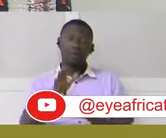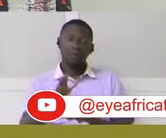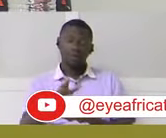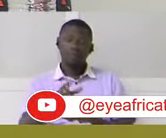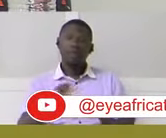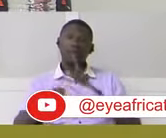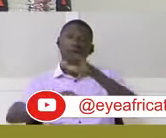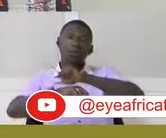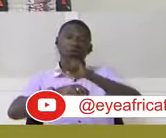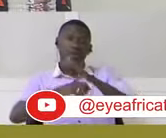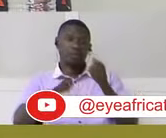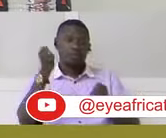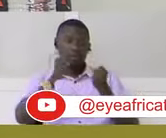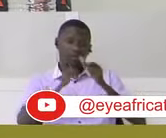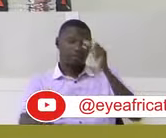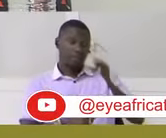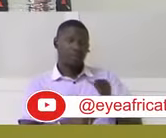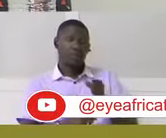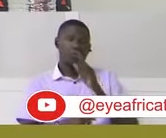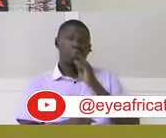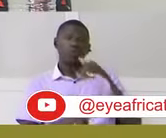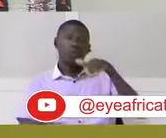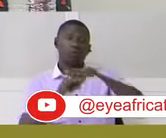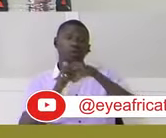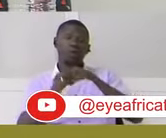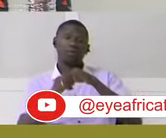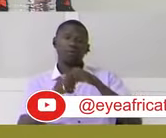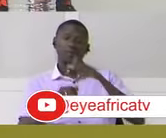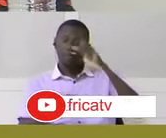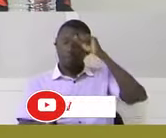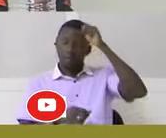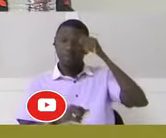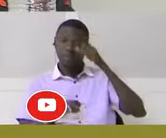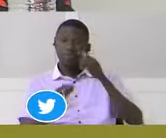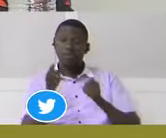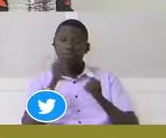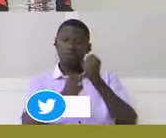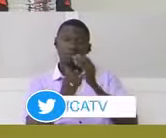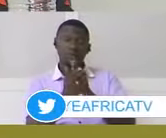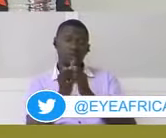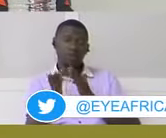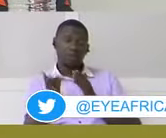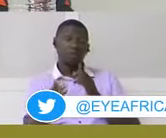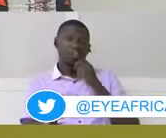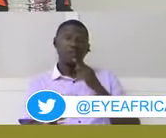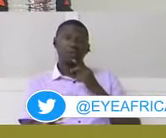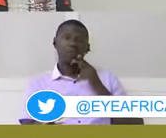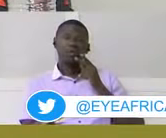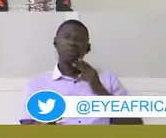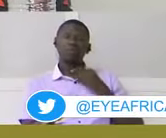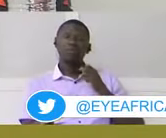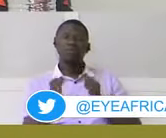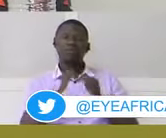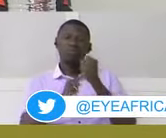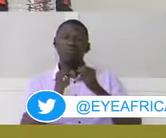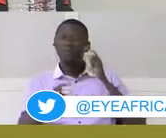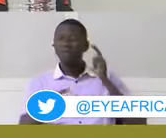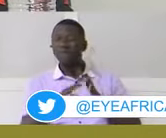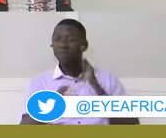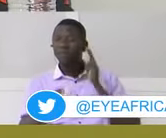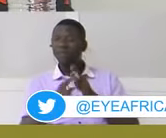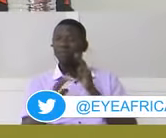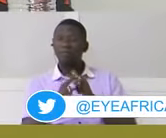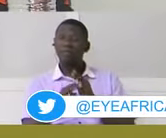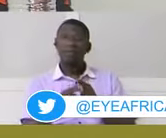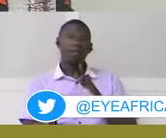the presidential convoy, you were very quick to agree that he was over speeding, as opposed to your military colleagues within the convoy,